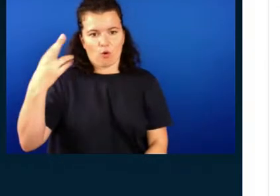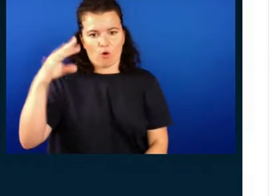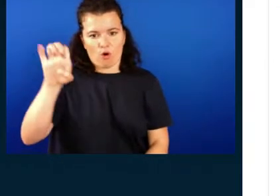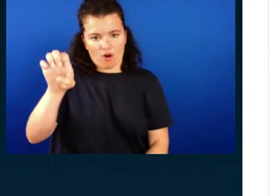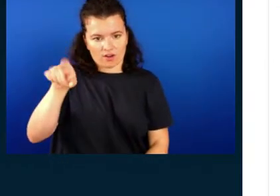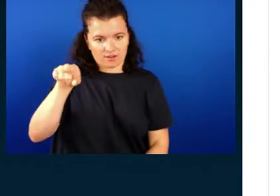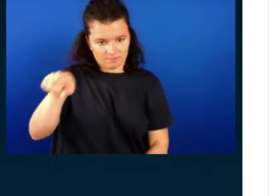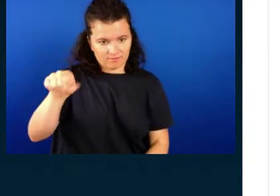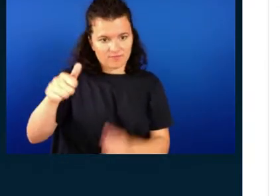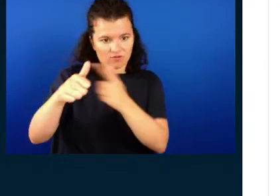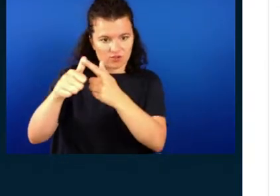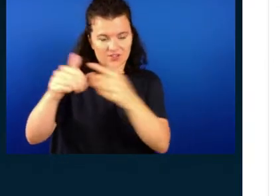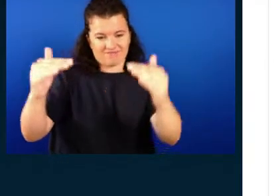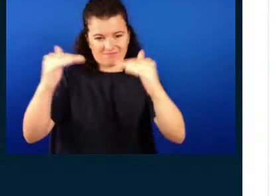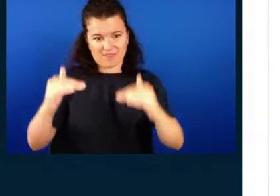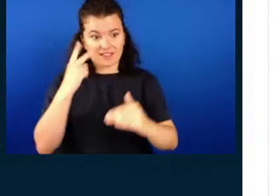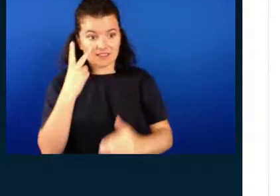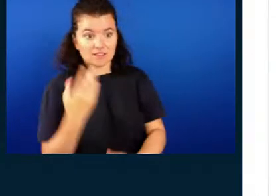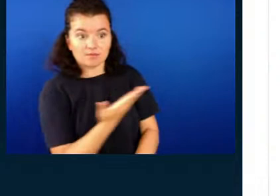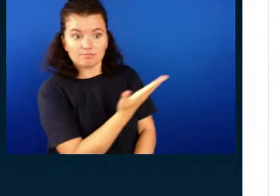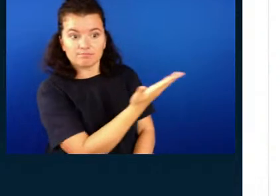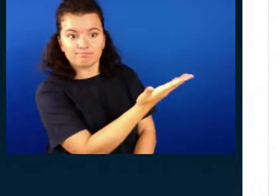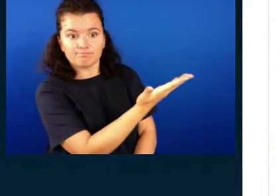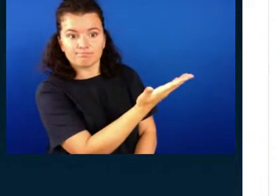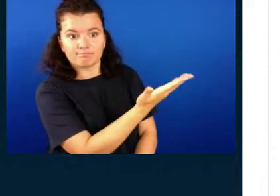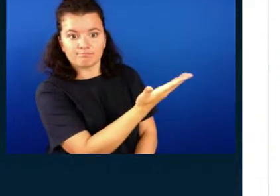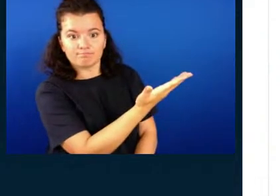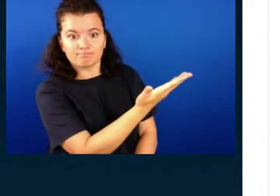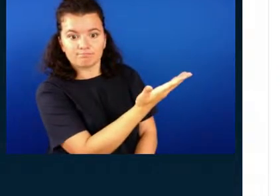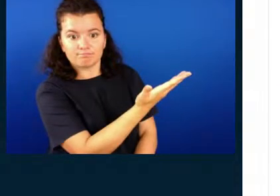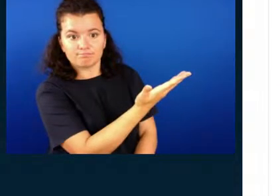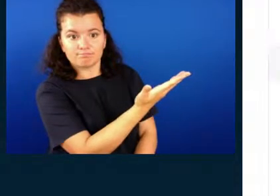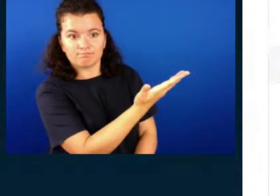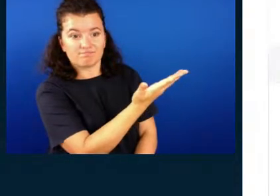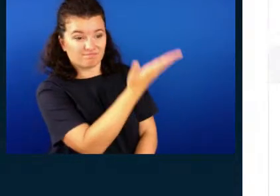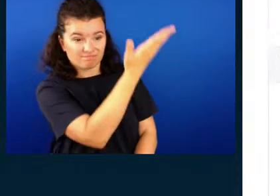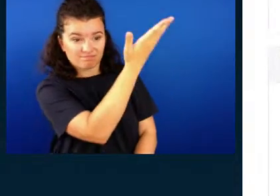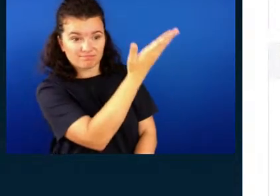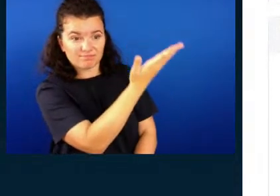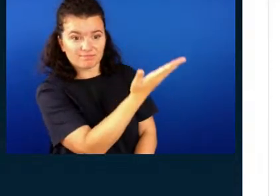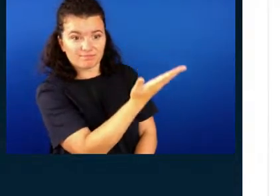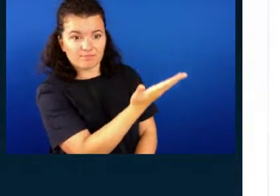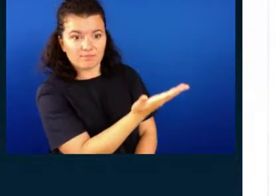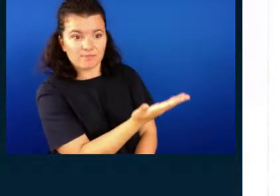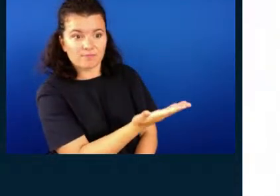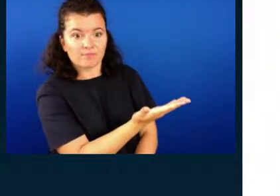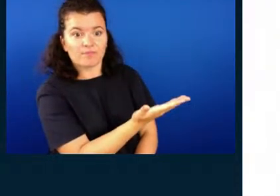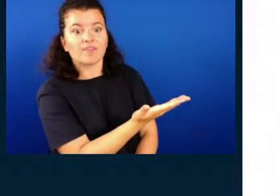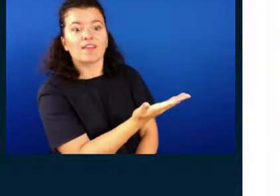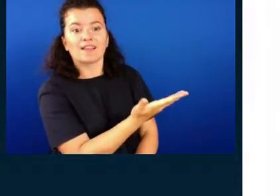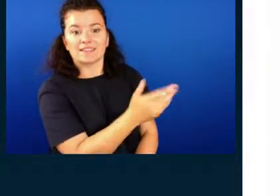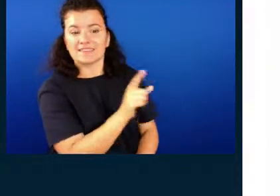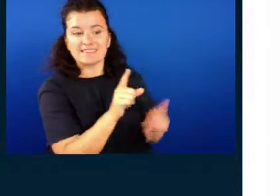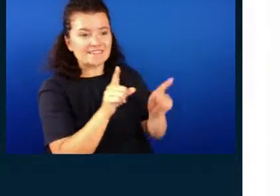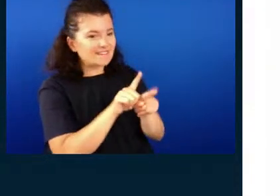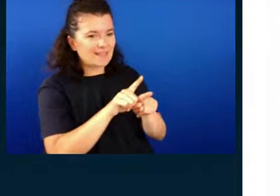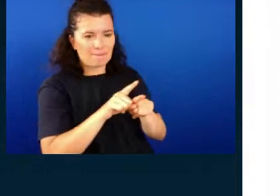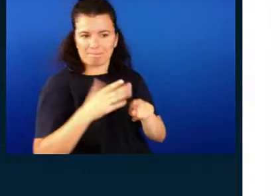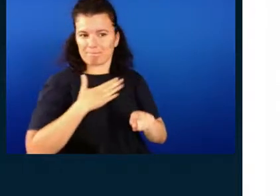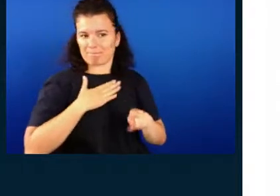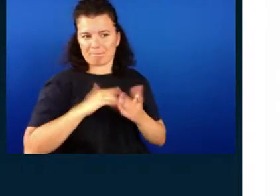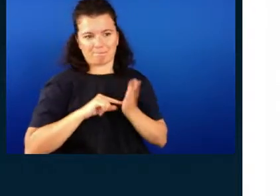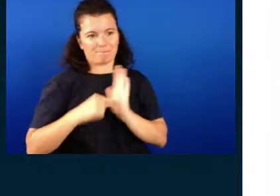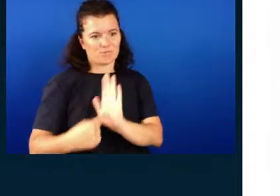global tool, and that's it. So from then on out, you'll see the thing that I did before with front end, back end. It's all right